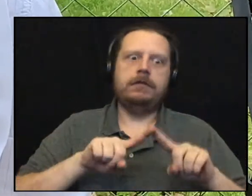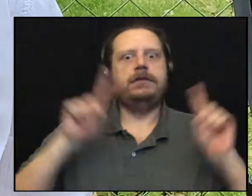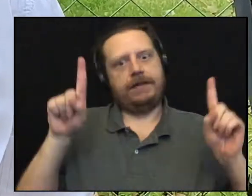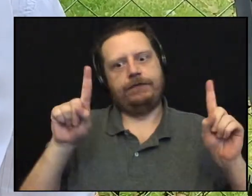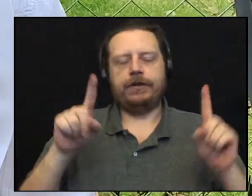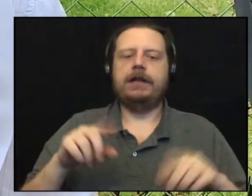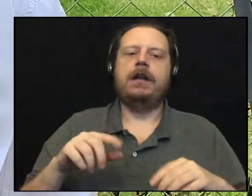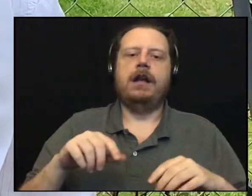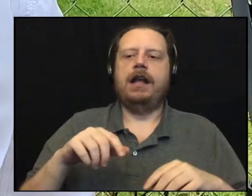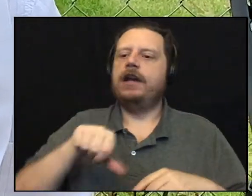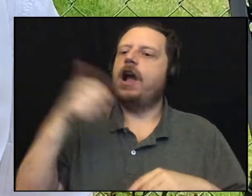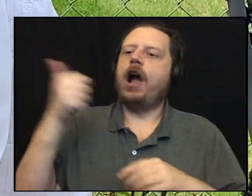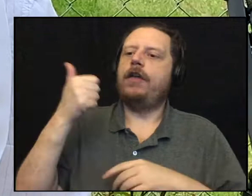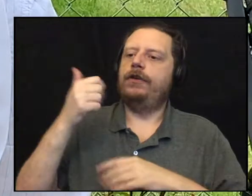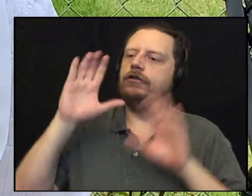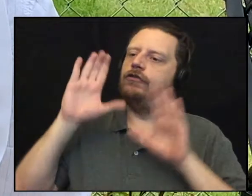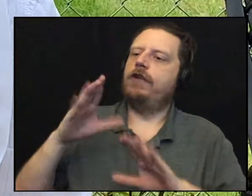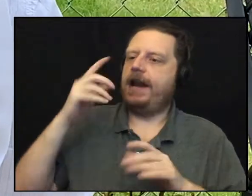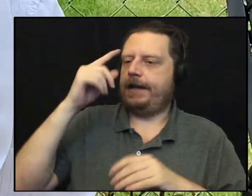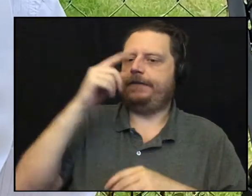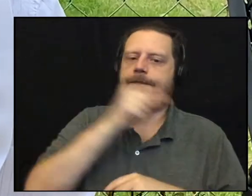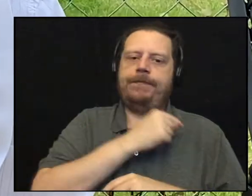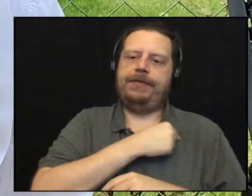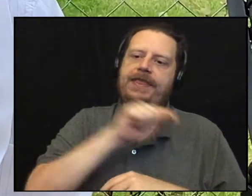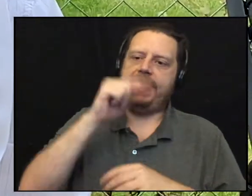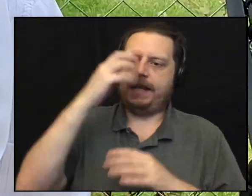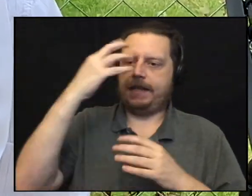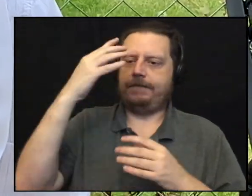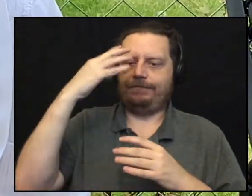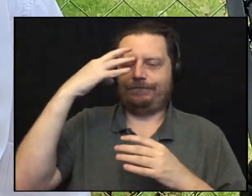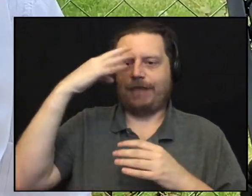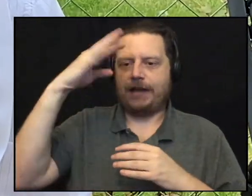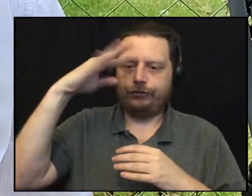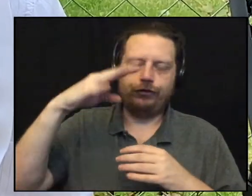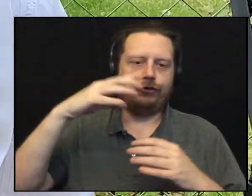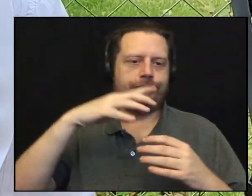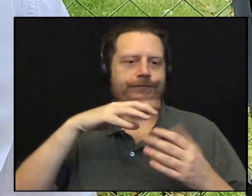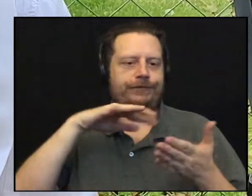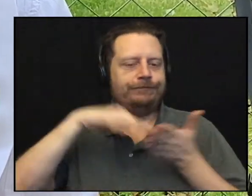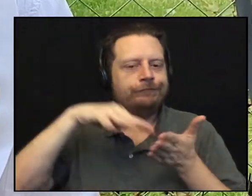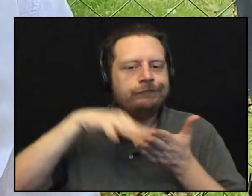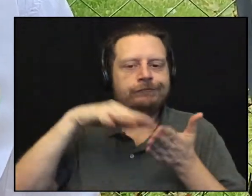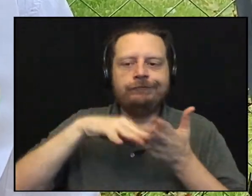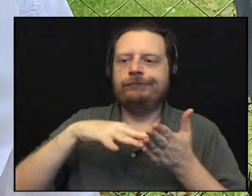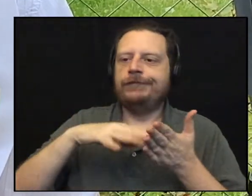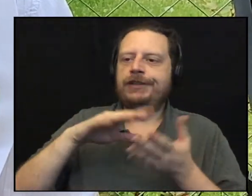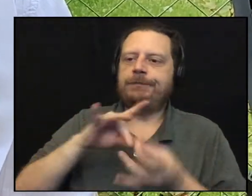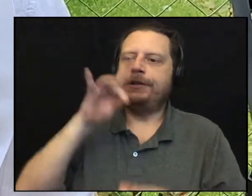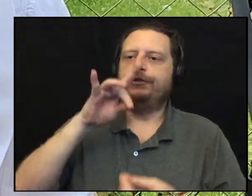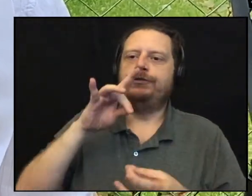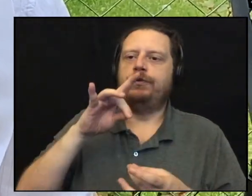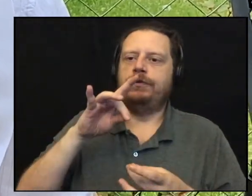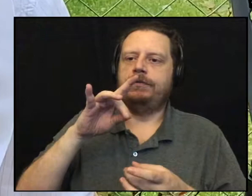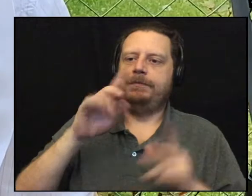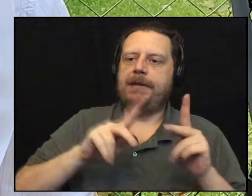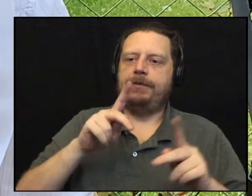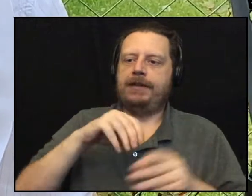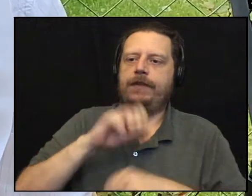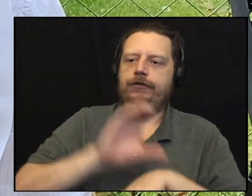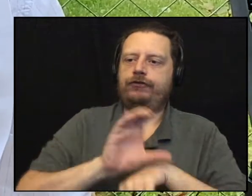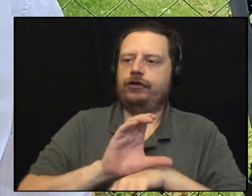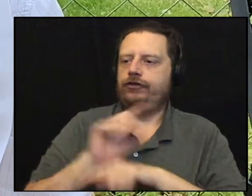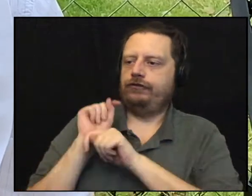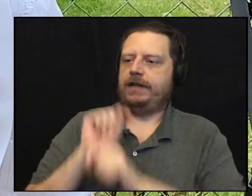great theological and spiritual lights in the church tradition. Because